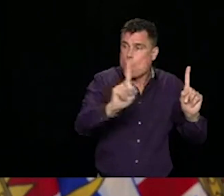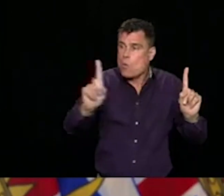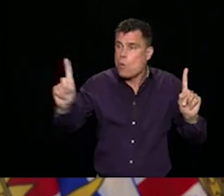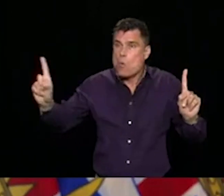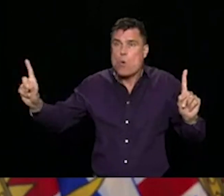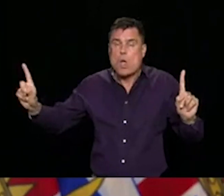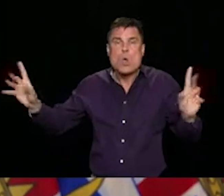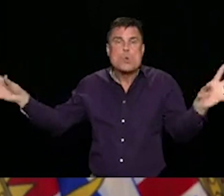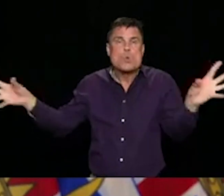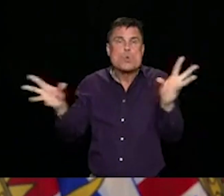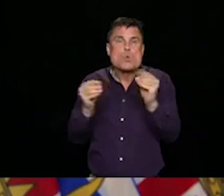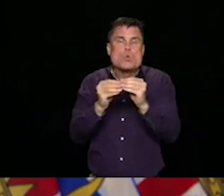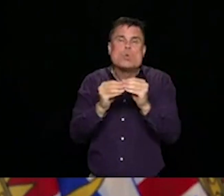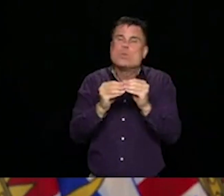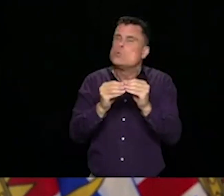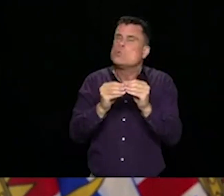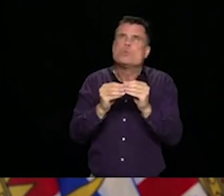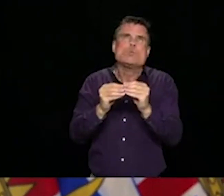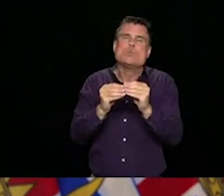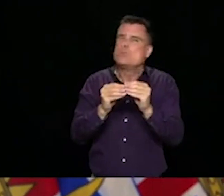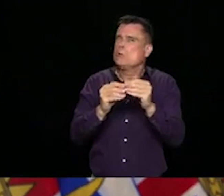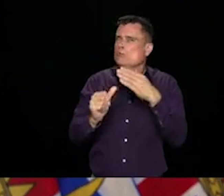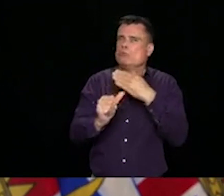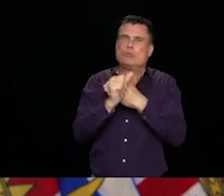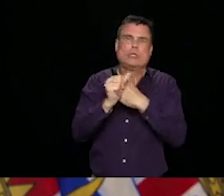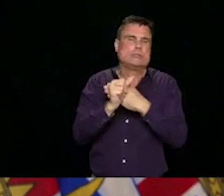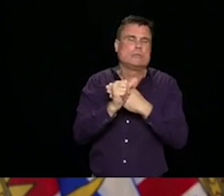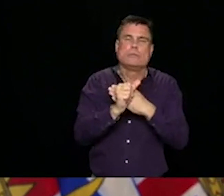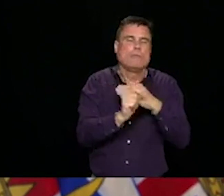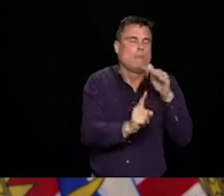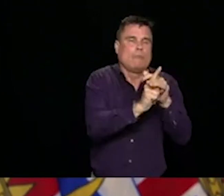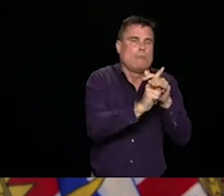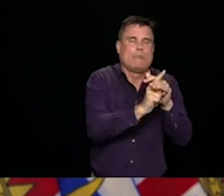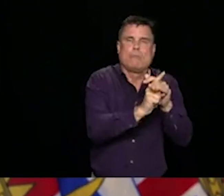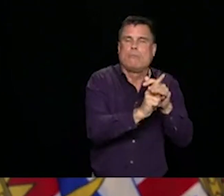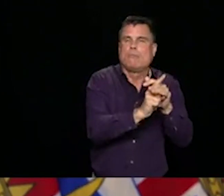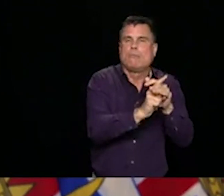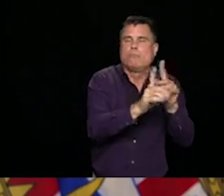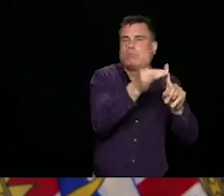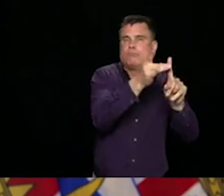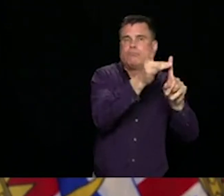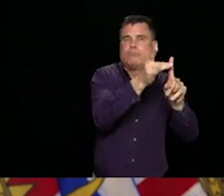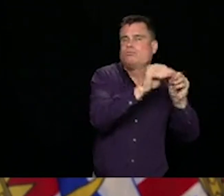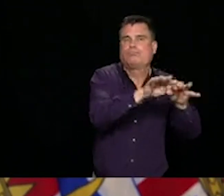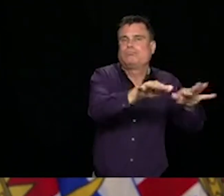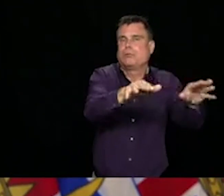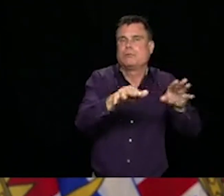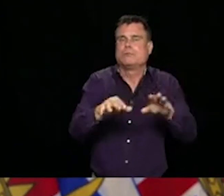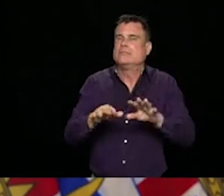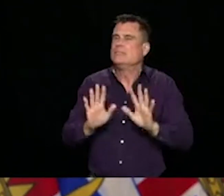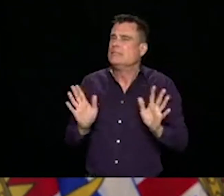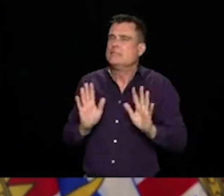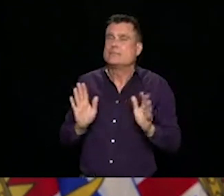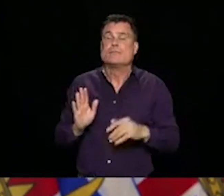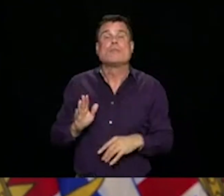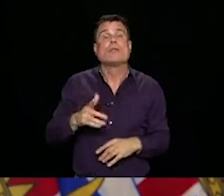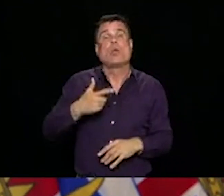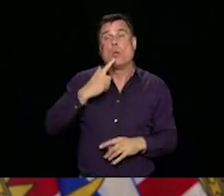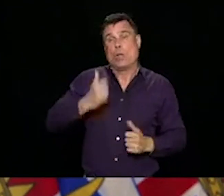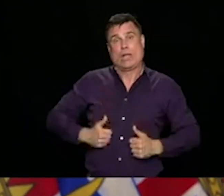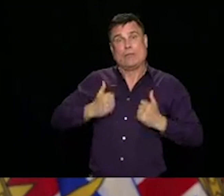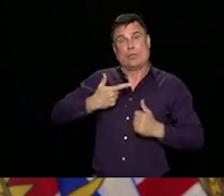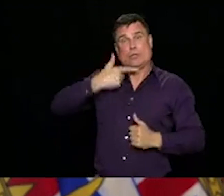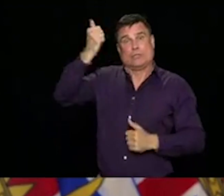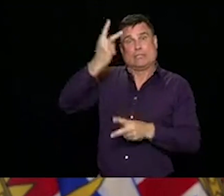the care homes, and we know they're very fragile and at risk right now. But our health authorities are looking at how can